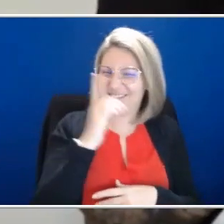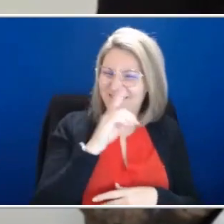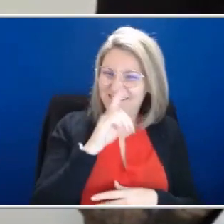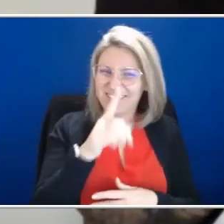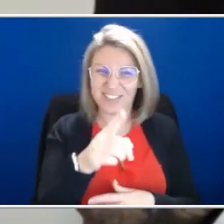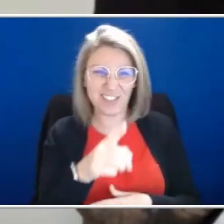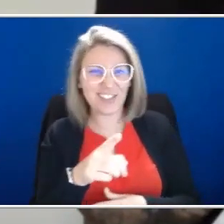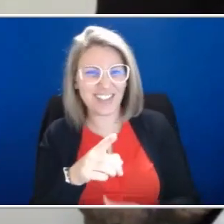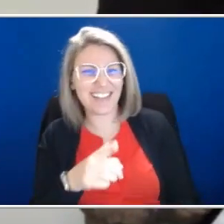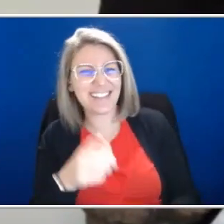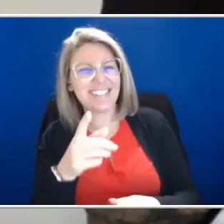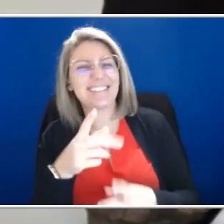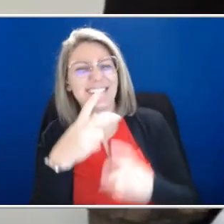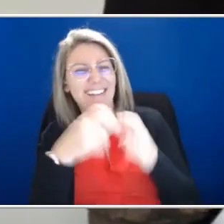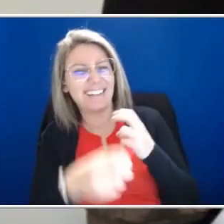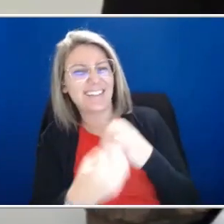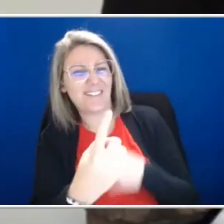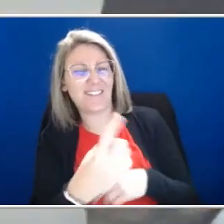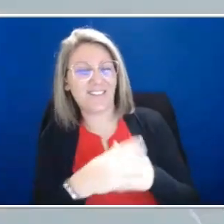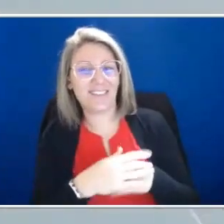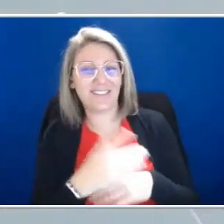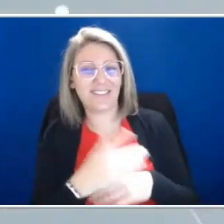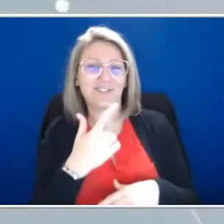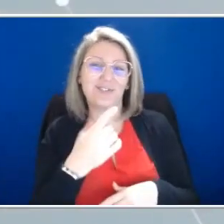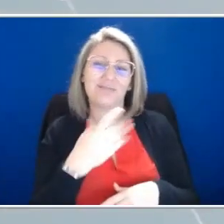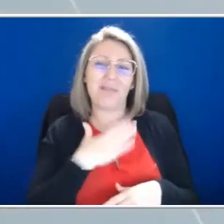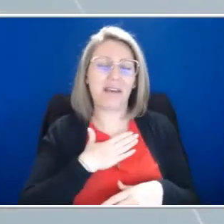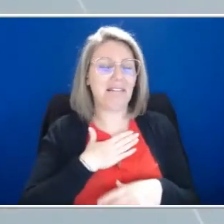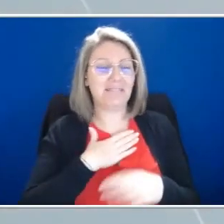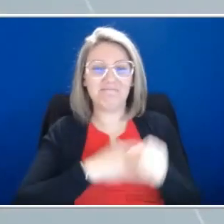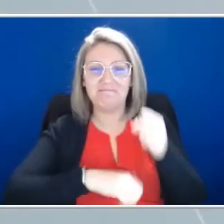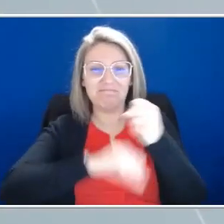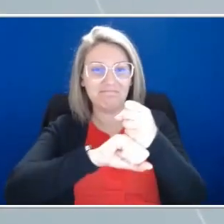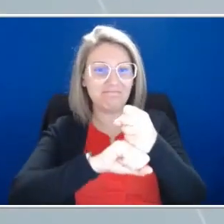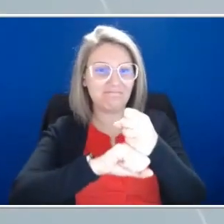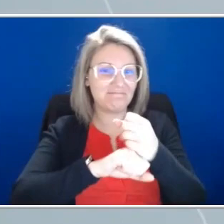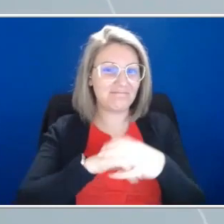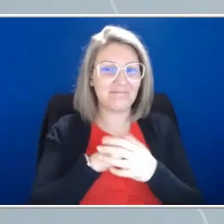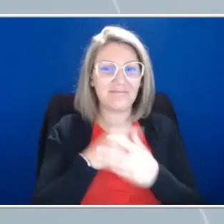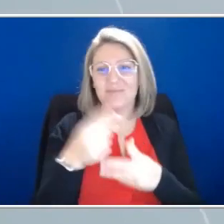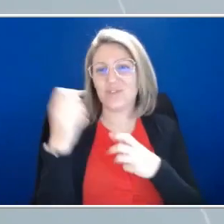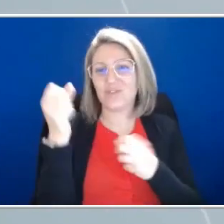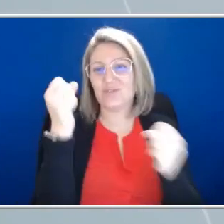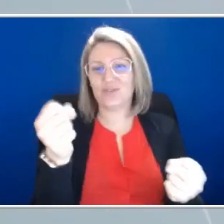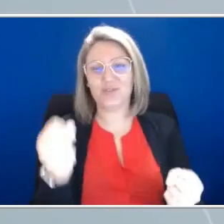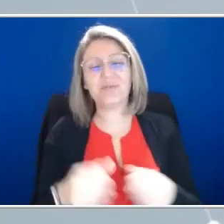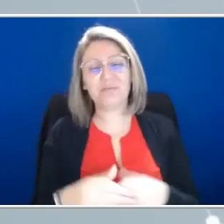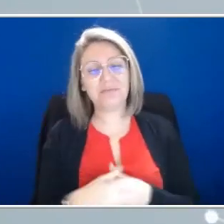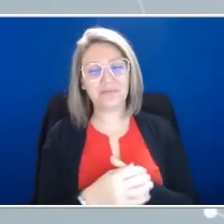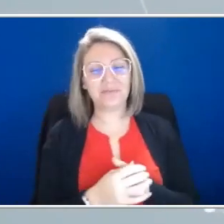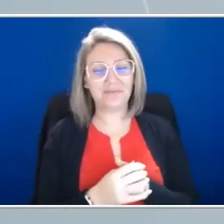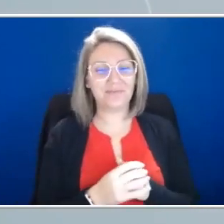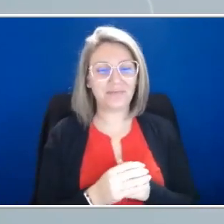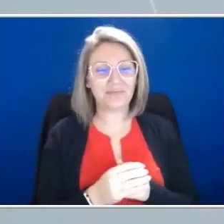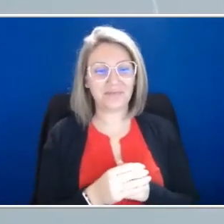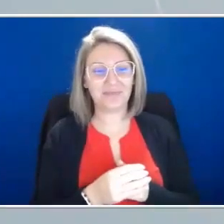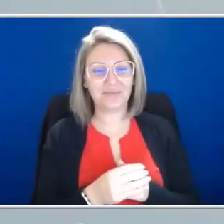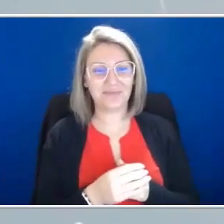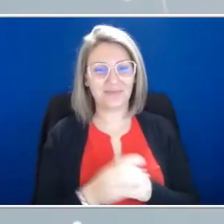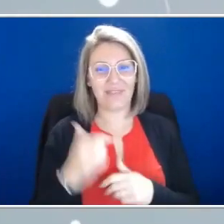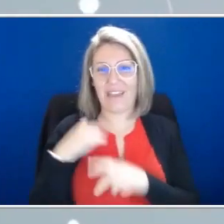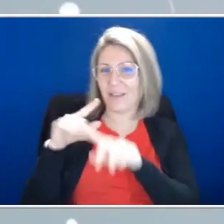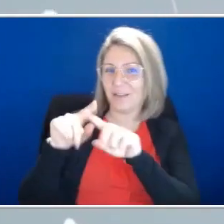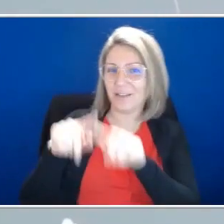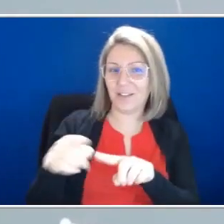So she's my rock. She's a strong one, and I lean on her a